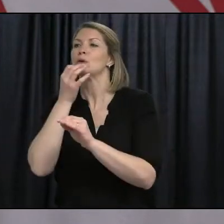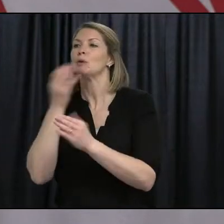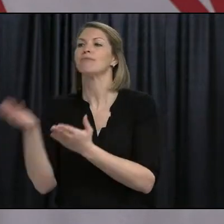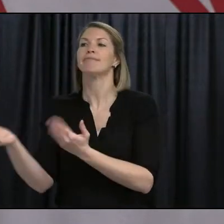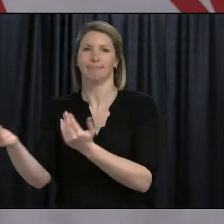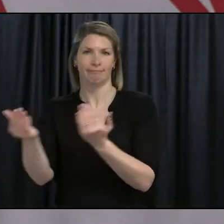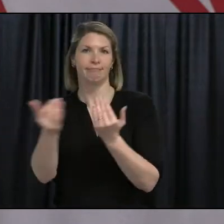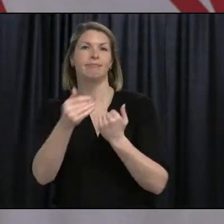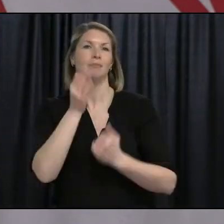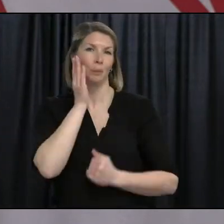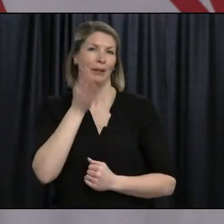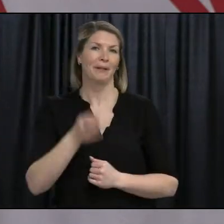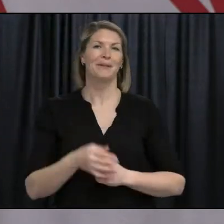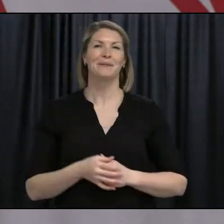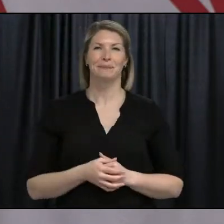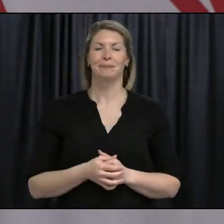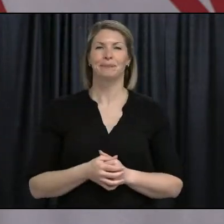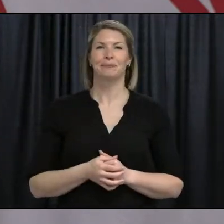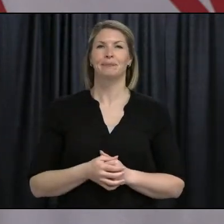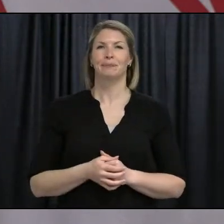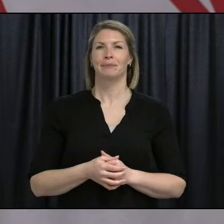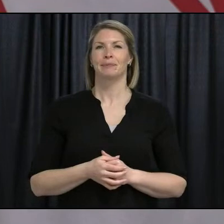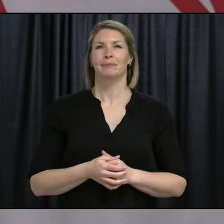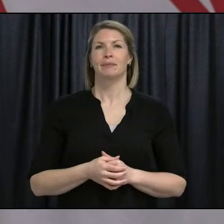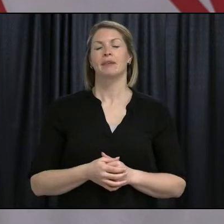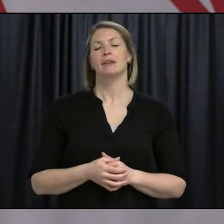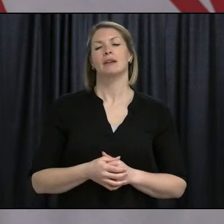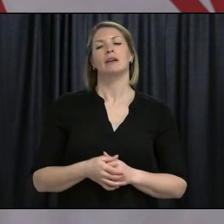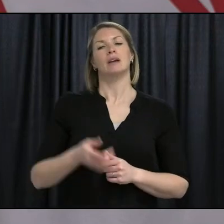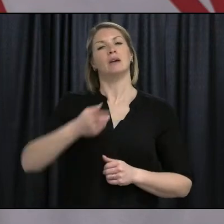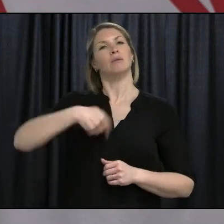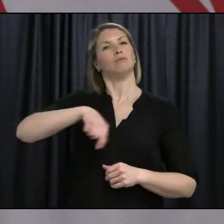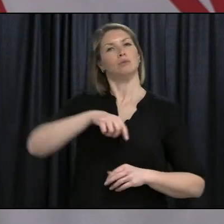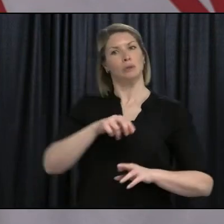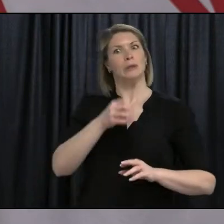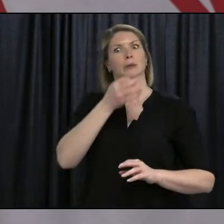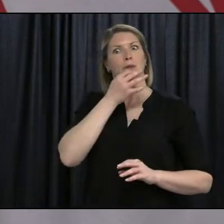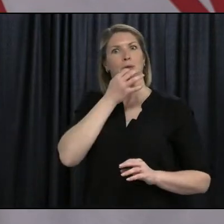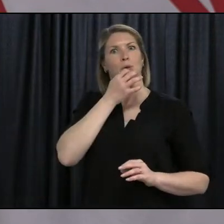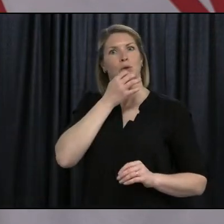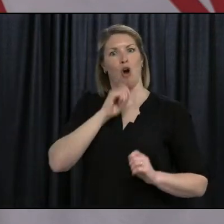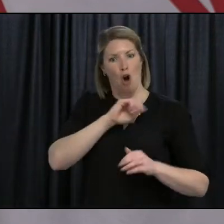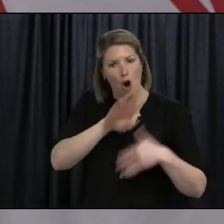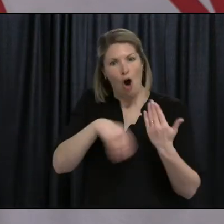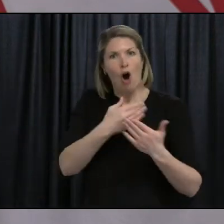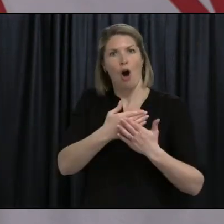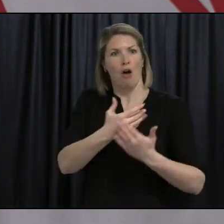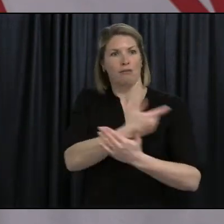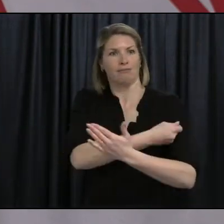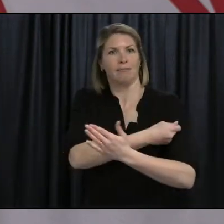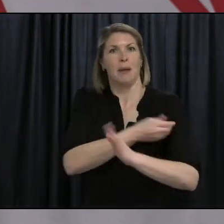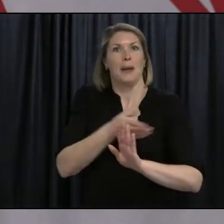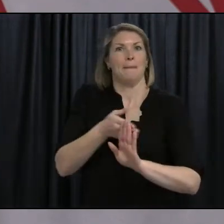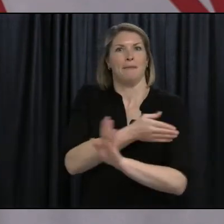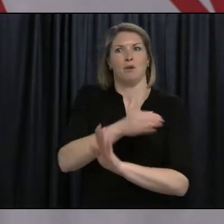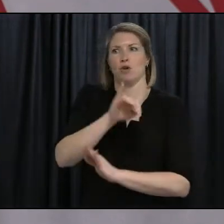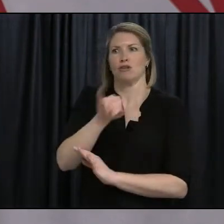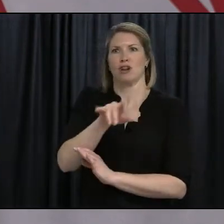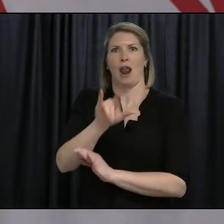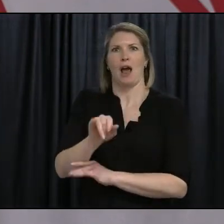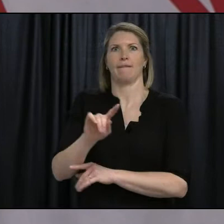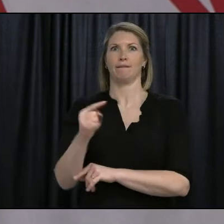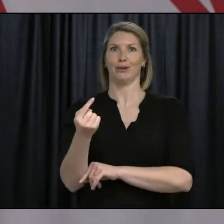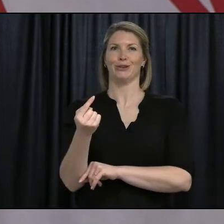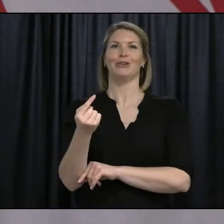suggested. We are indeed on track to have everyone vaccinated with their first dose by July 1st. What a difference that will